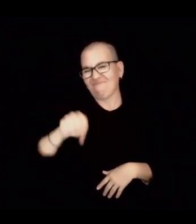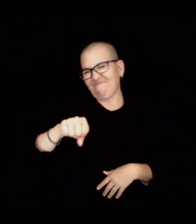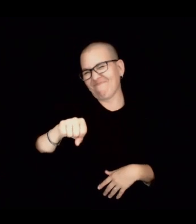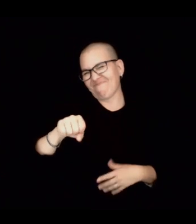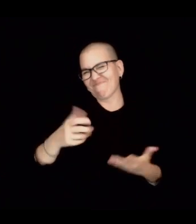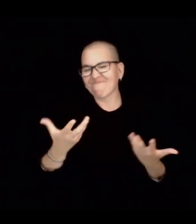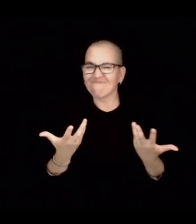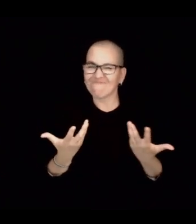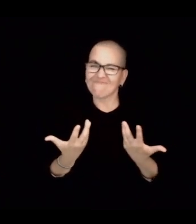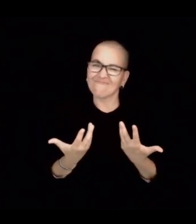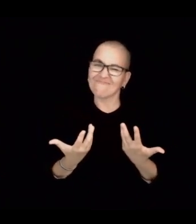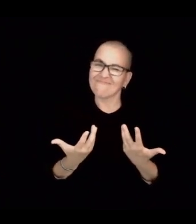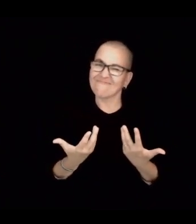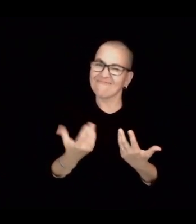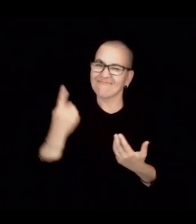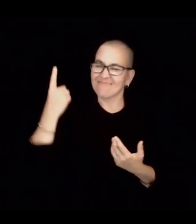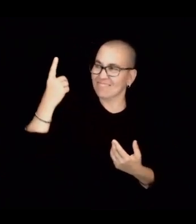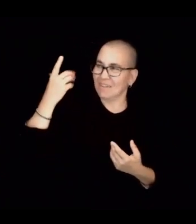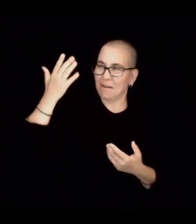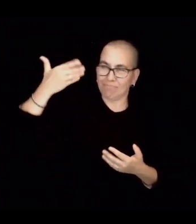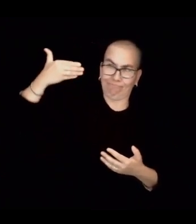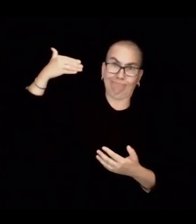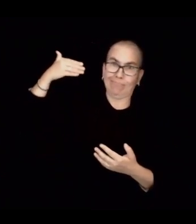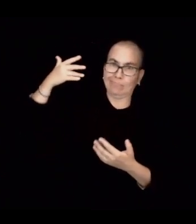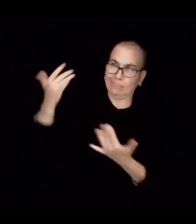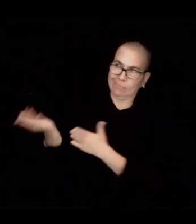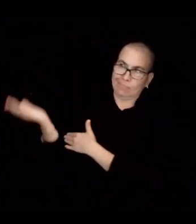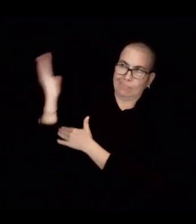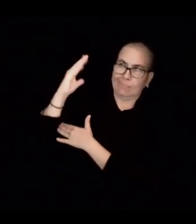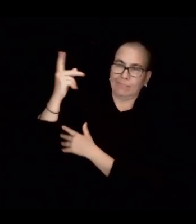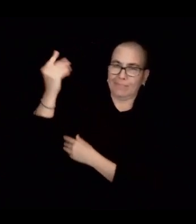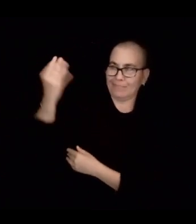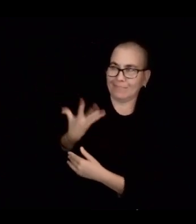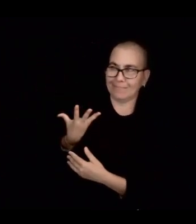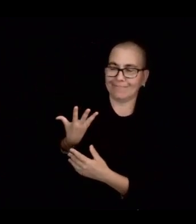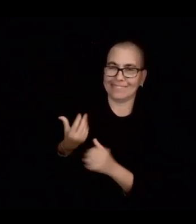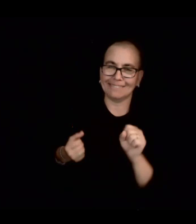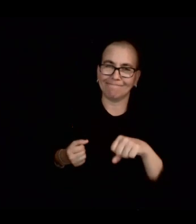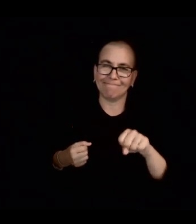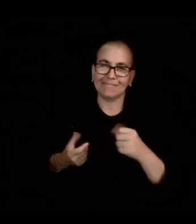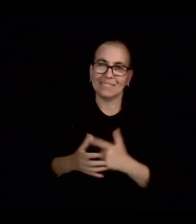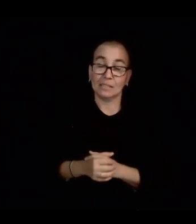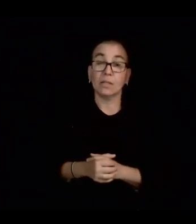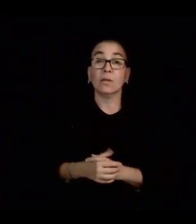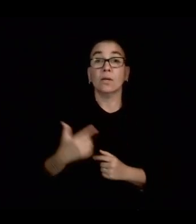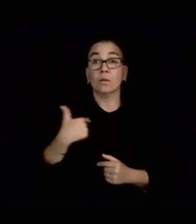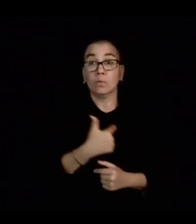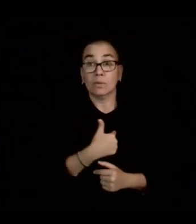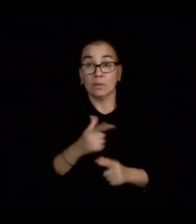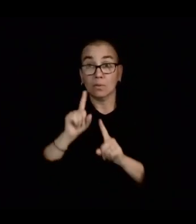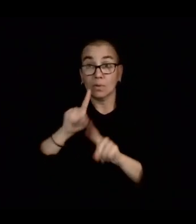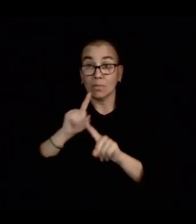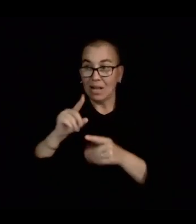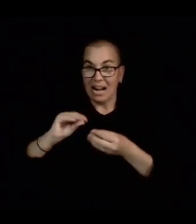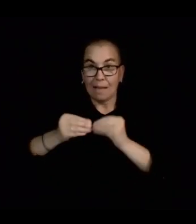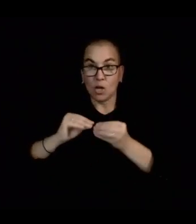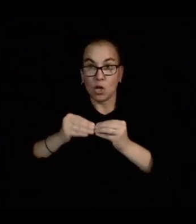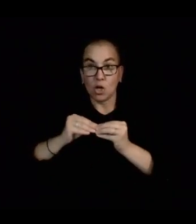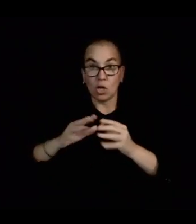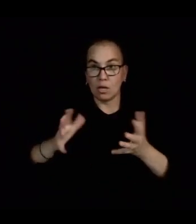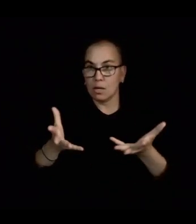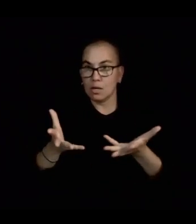that, and the cases. We were reporting the total number of cases to some media outlets yesterday or the